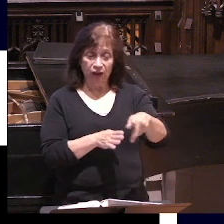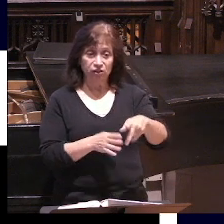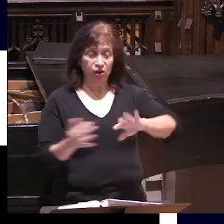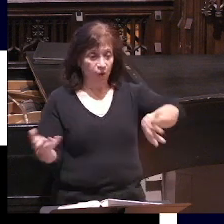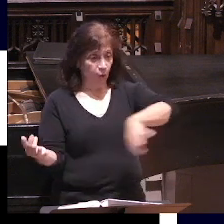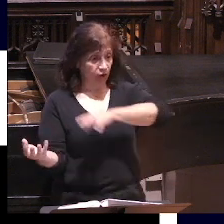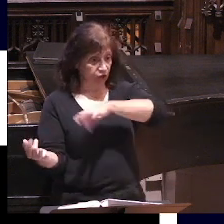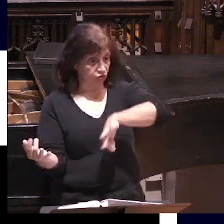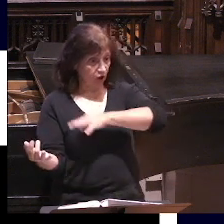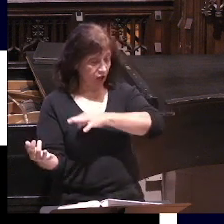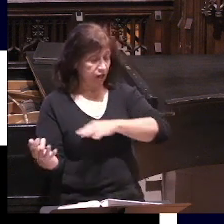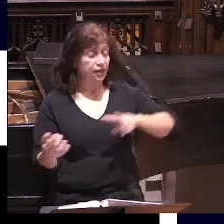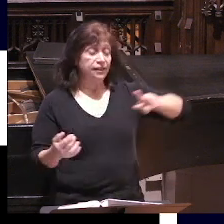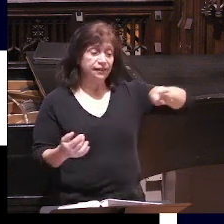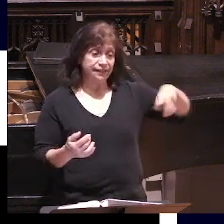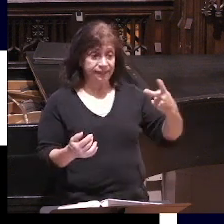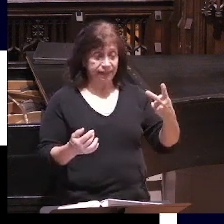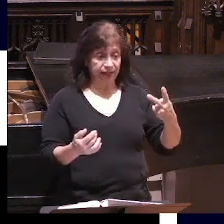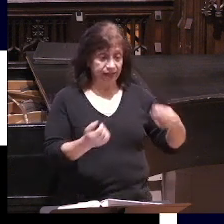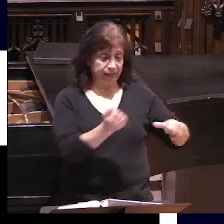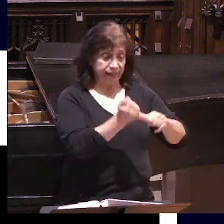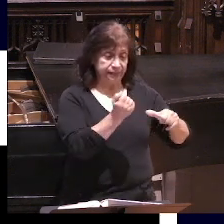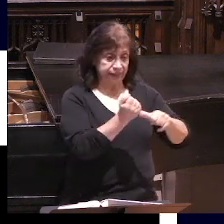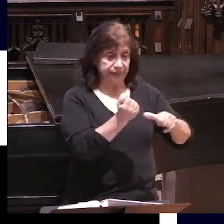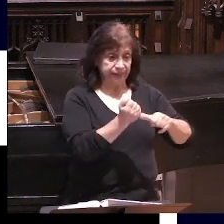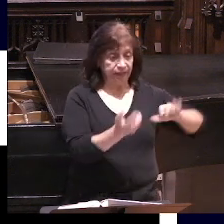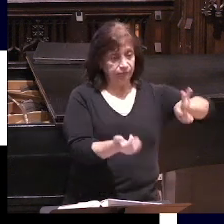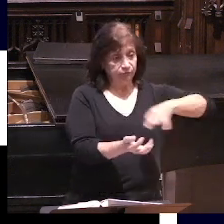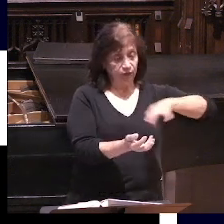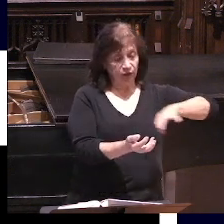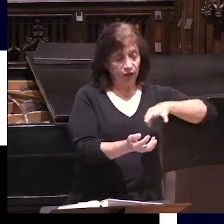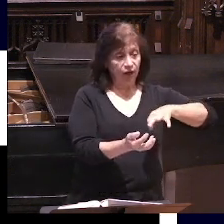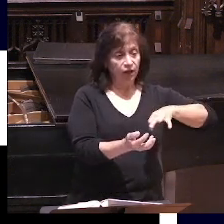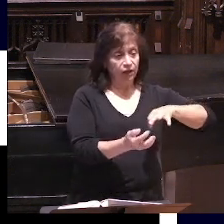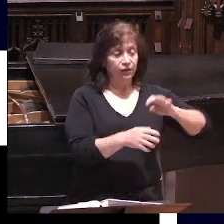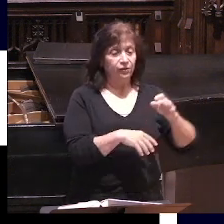orchestra, the second chair, or assistant